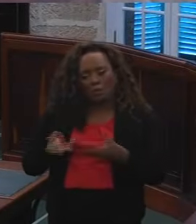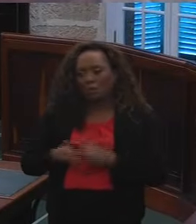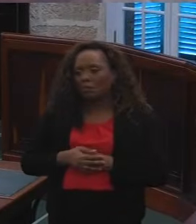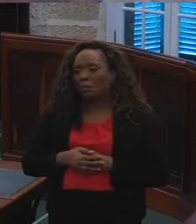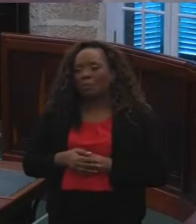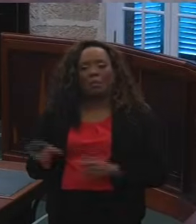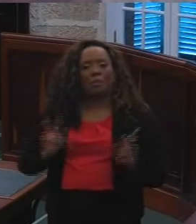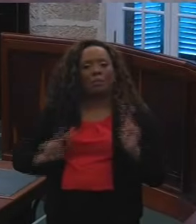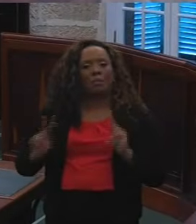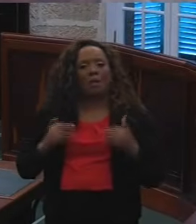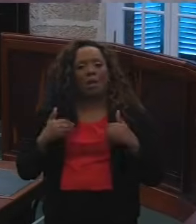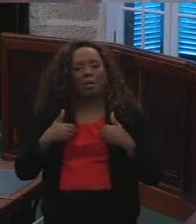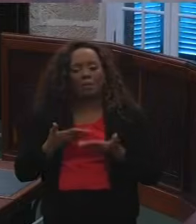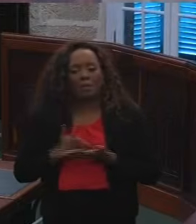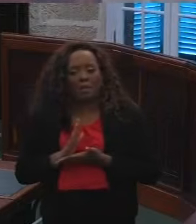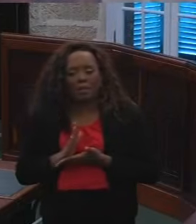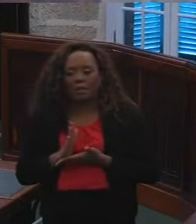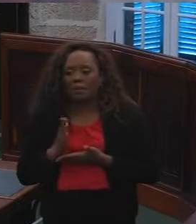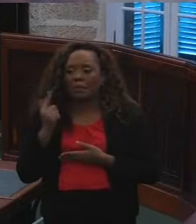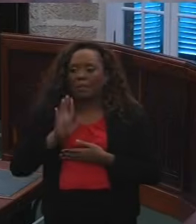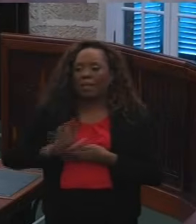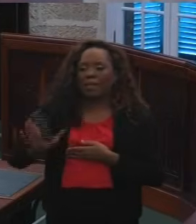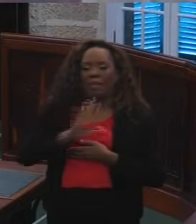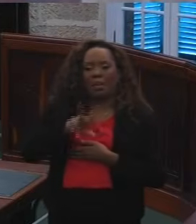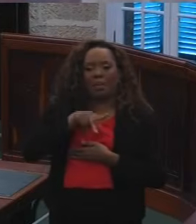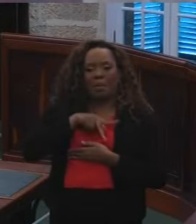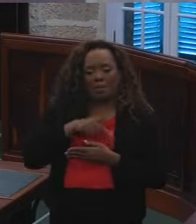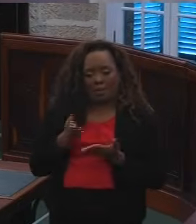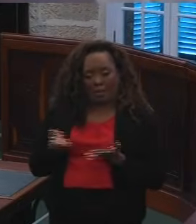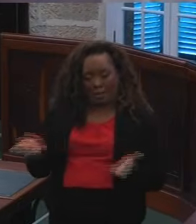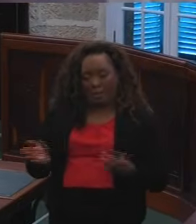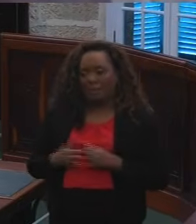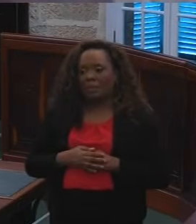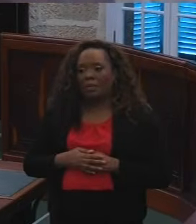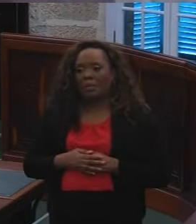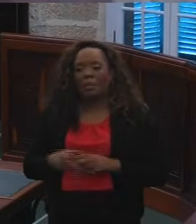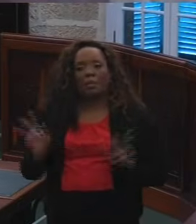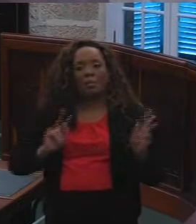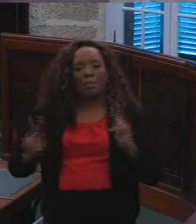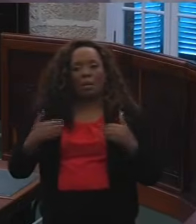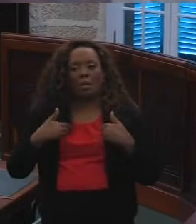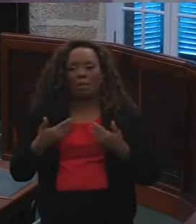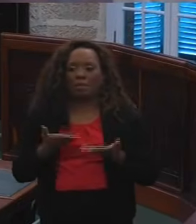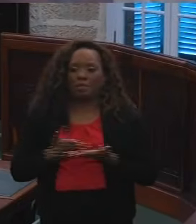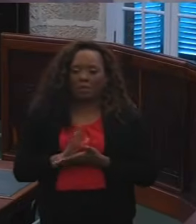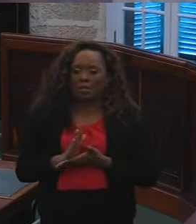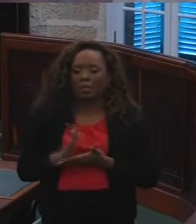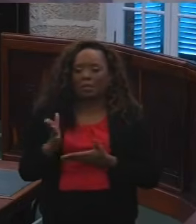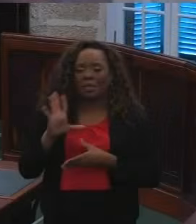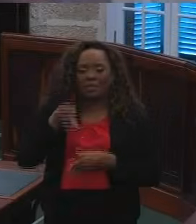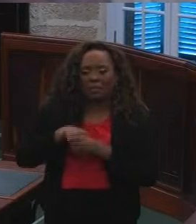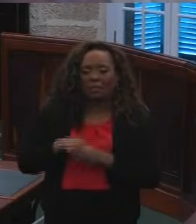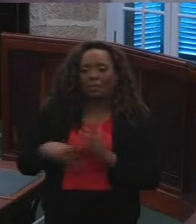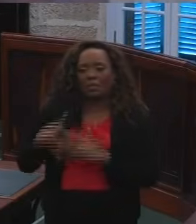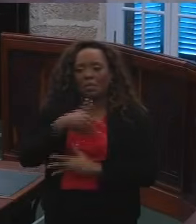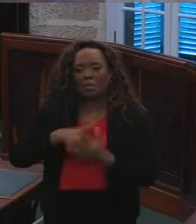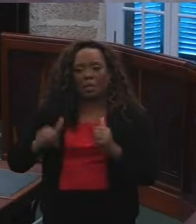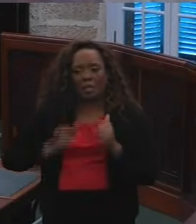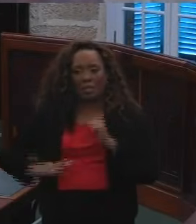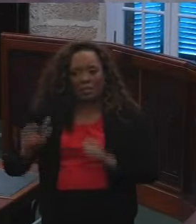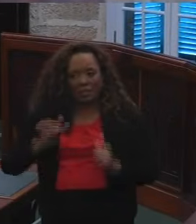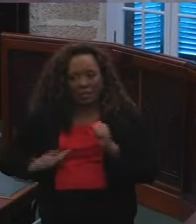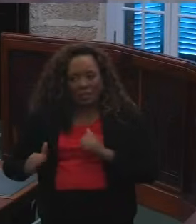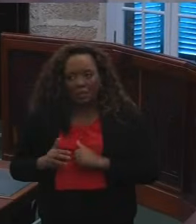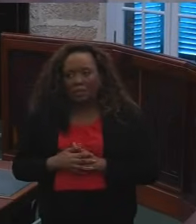access to their personal possessions, the right and access to have social activities in